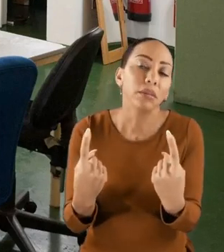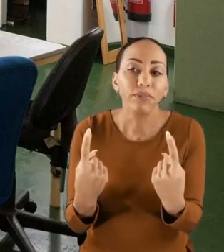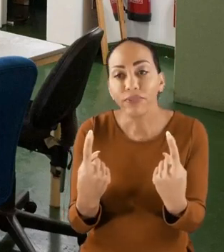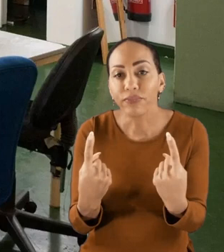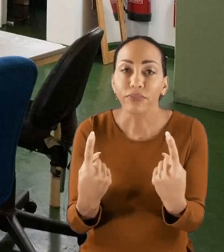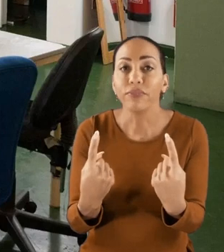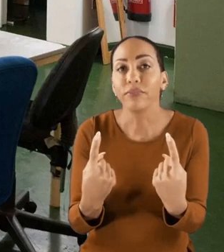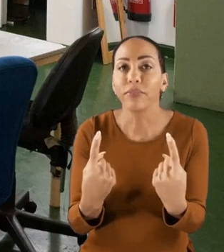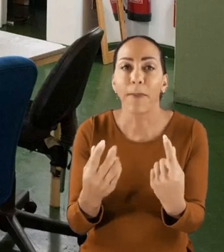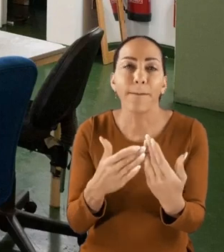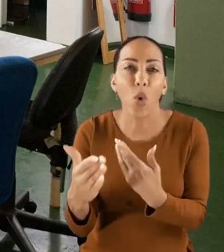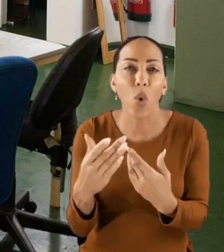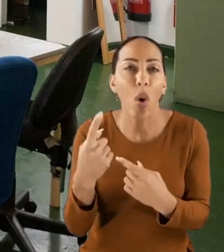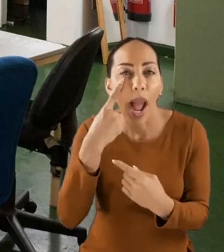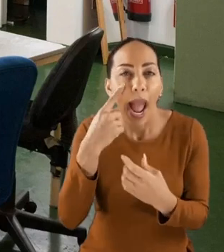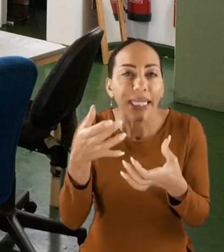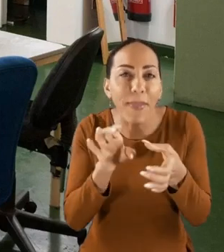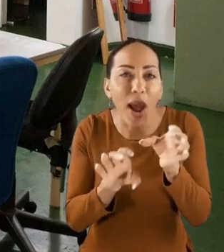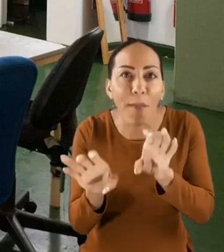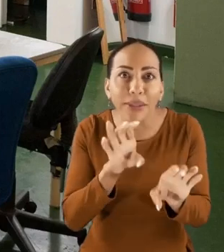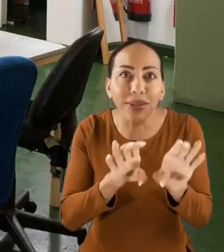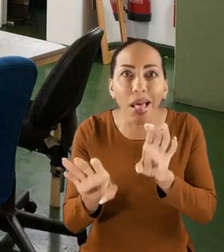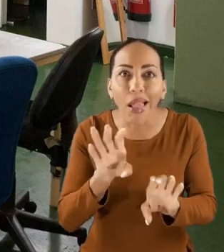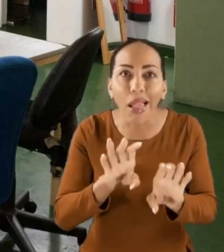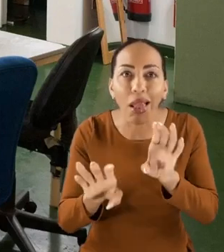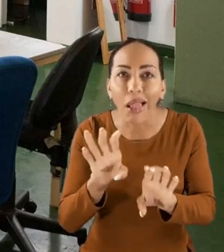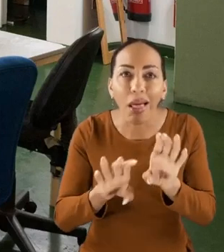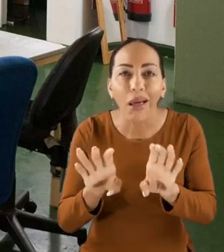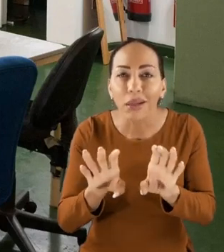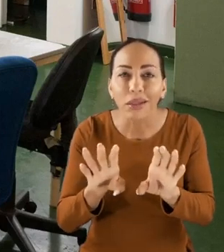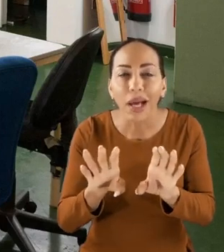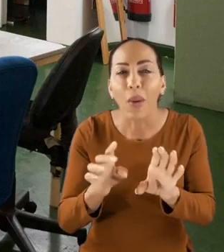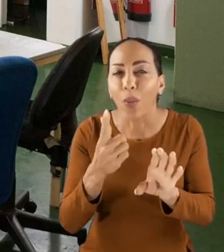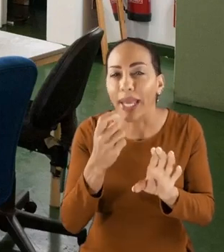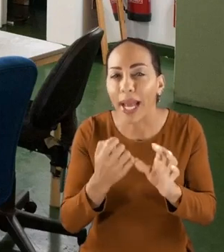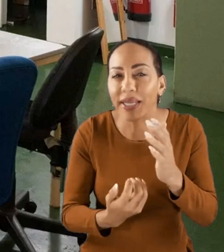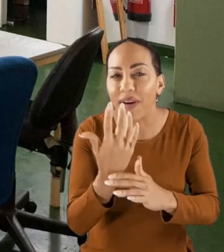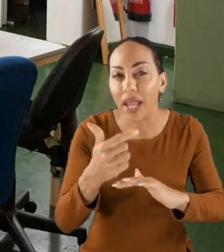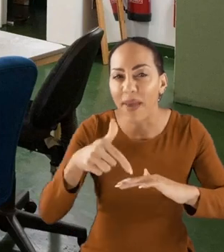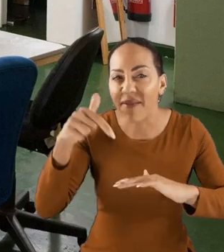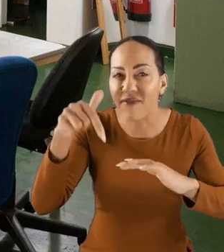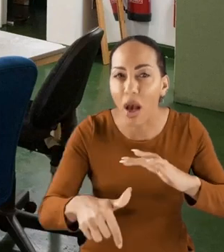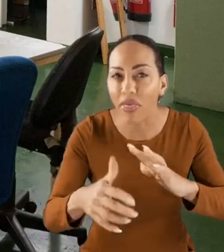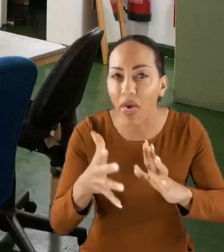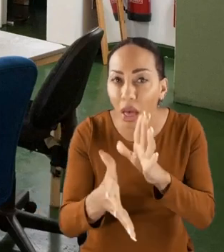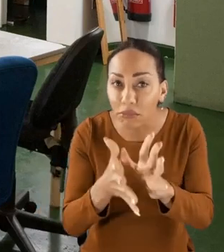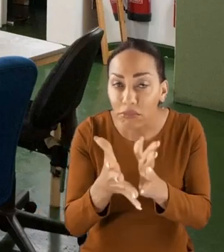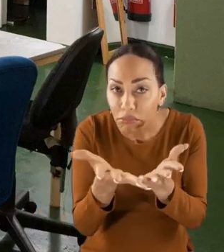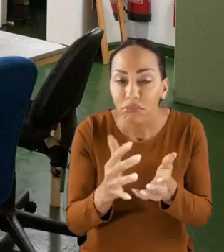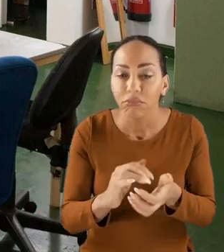something that is more experimental and try things and stretch it a bit further.